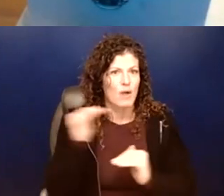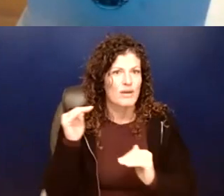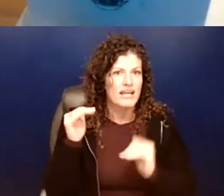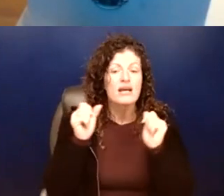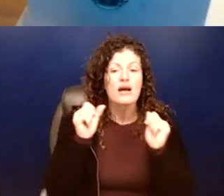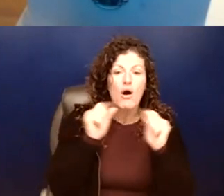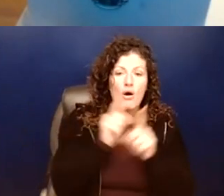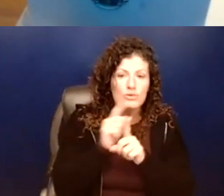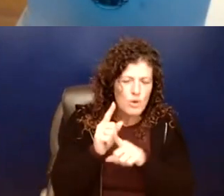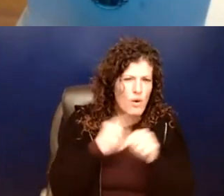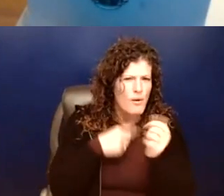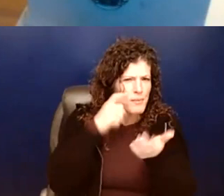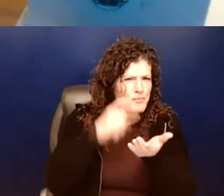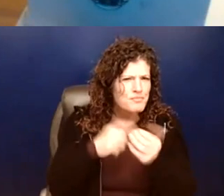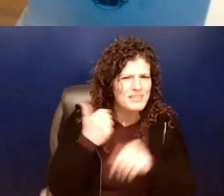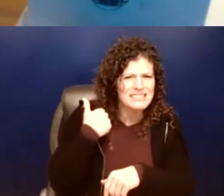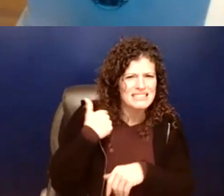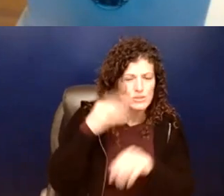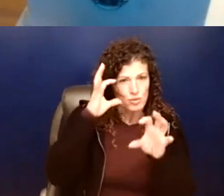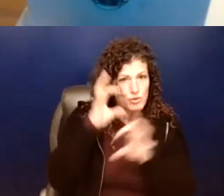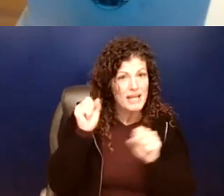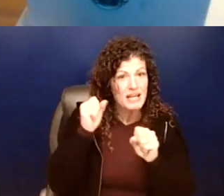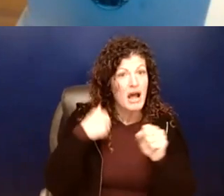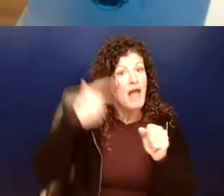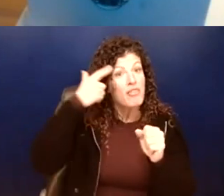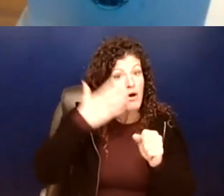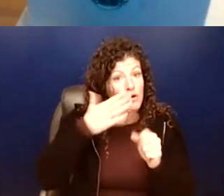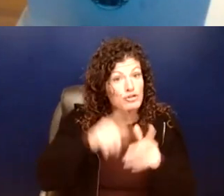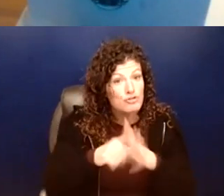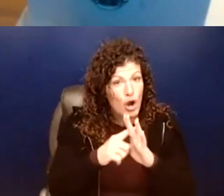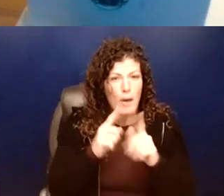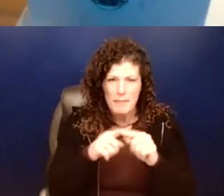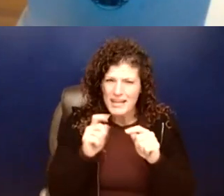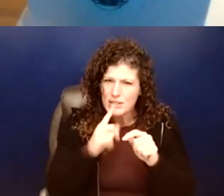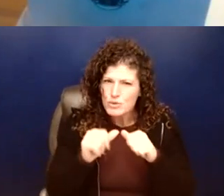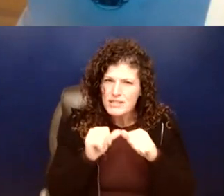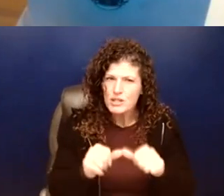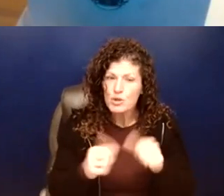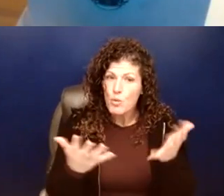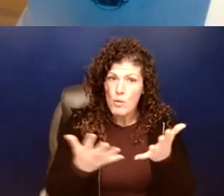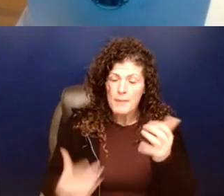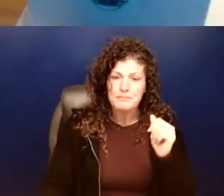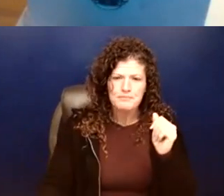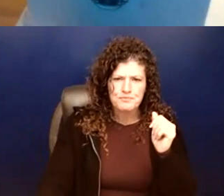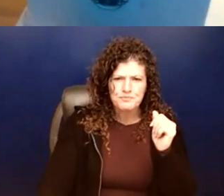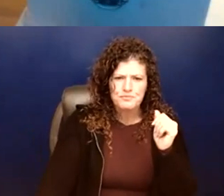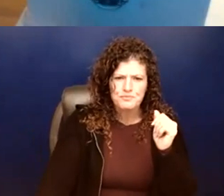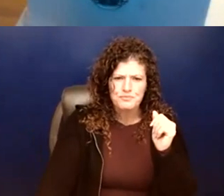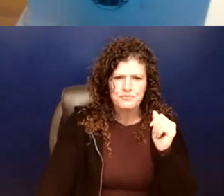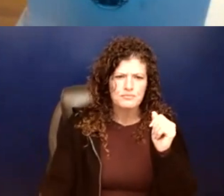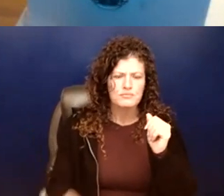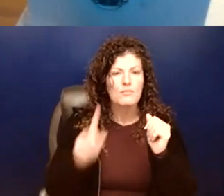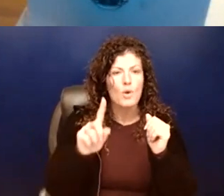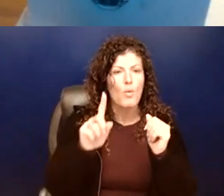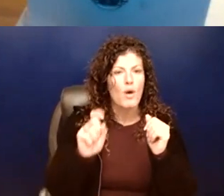what, you know, that was done with this last superintendent that I thought was a good start, but needs to be continued, is that there was a 100-day of